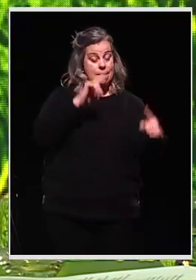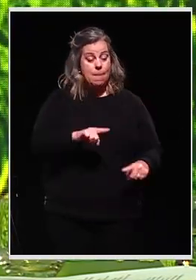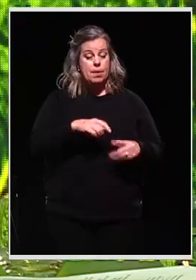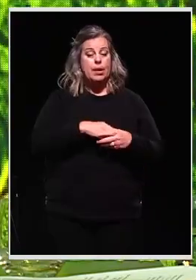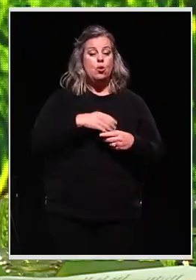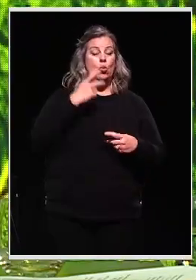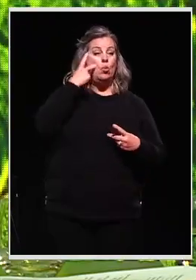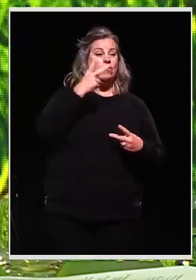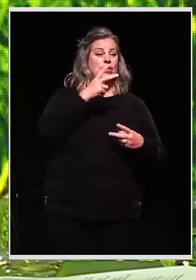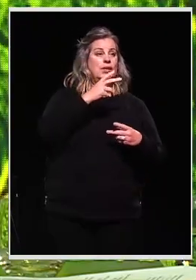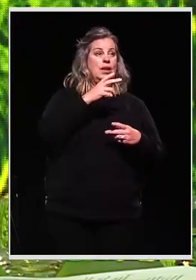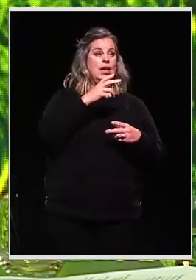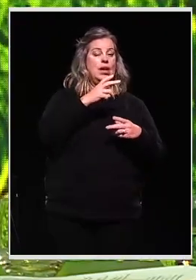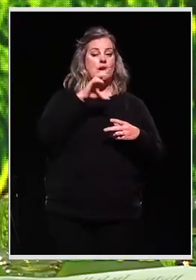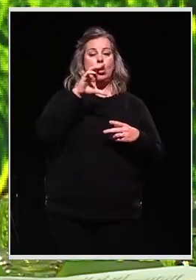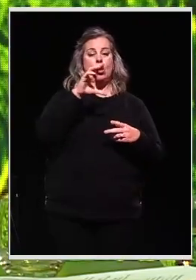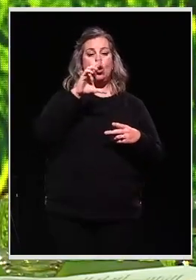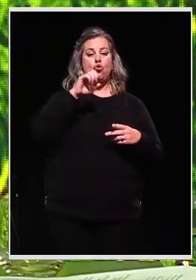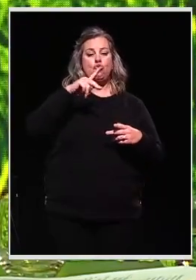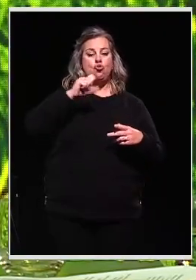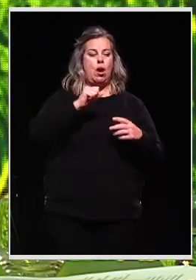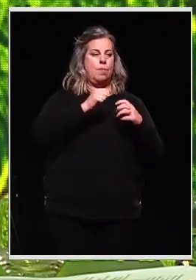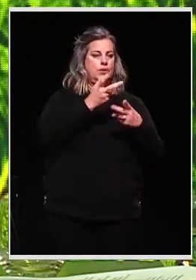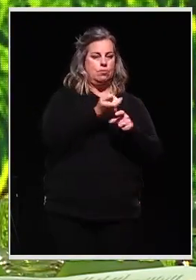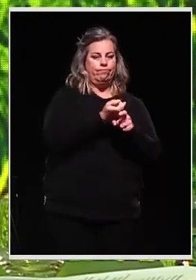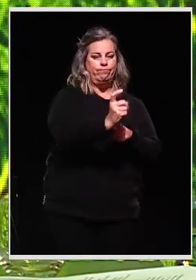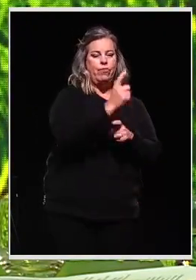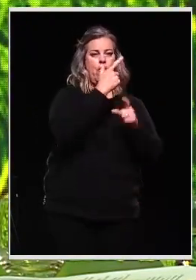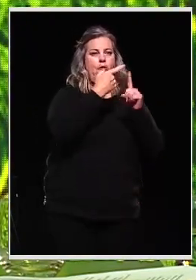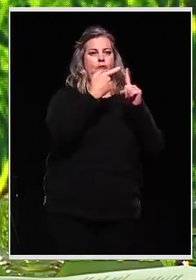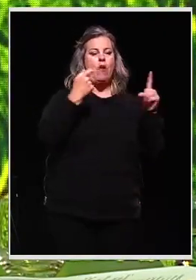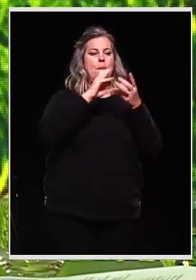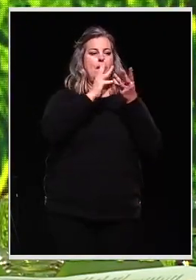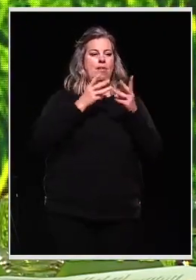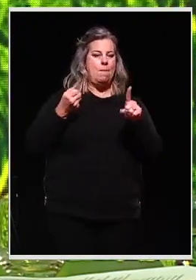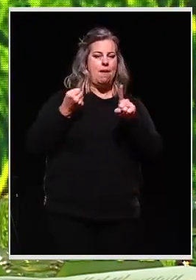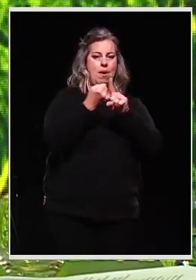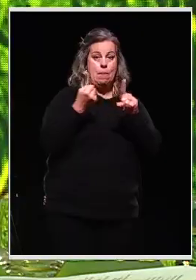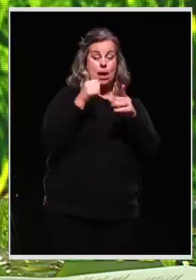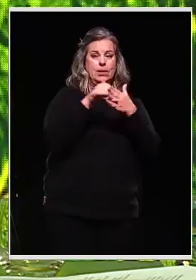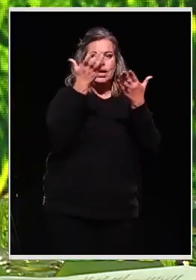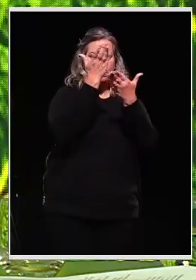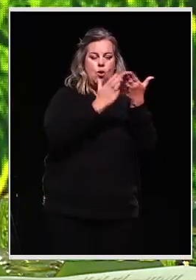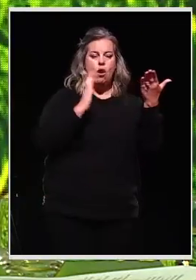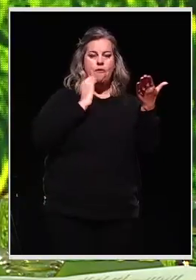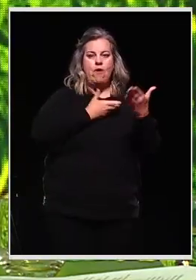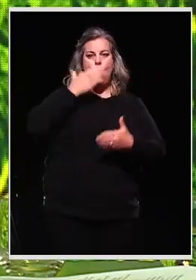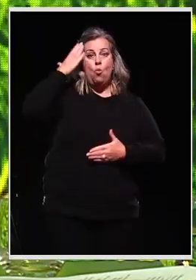seen a collapse of crops because of widespread climate impacts, and that is a part of our future, so we have to be ready for